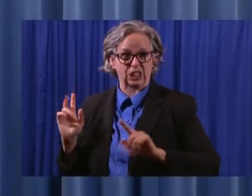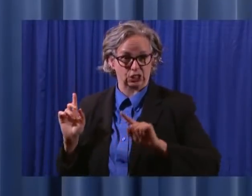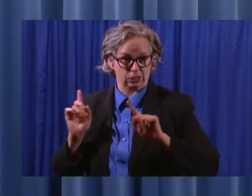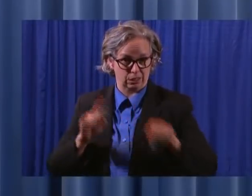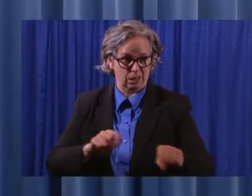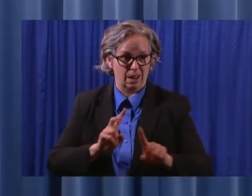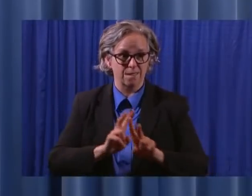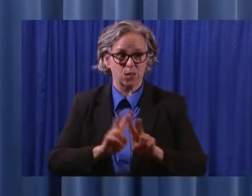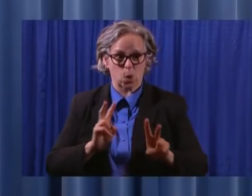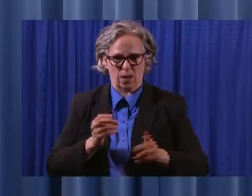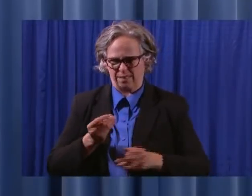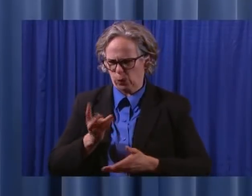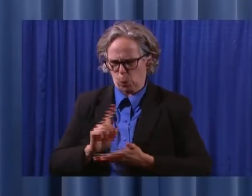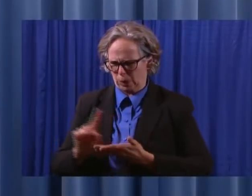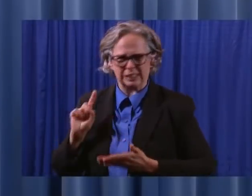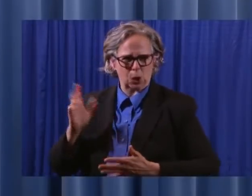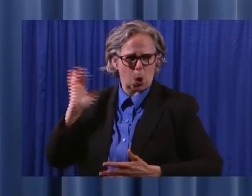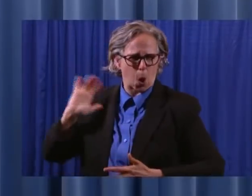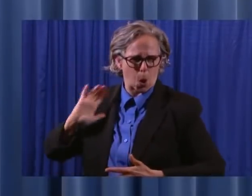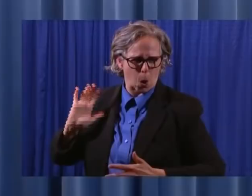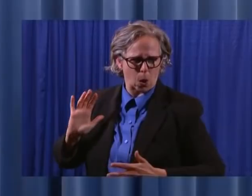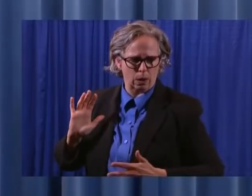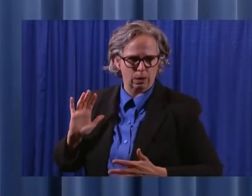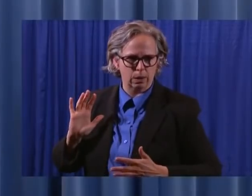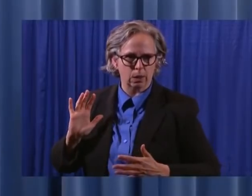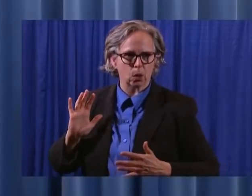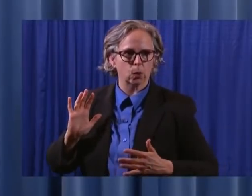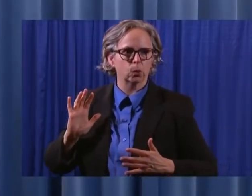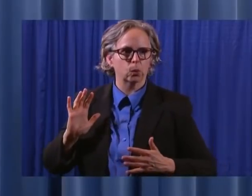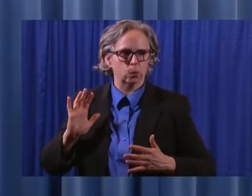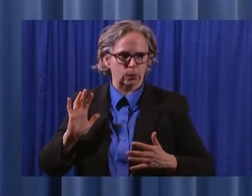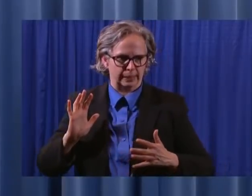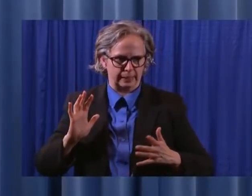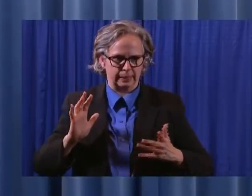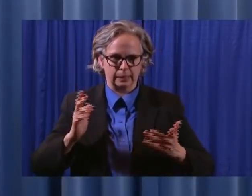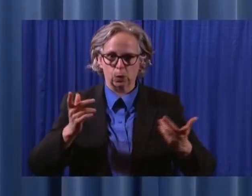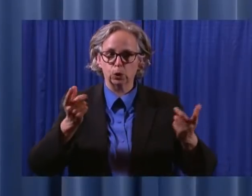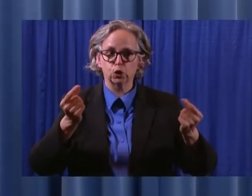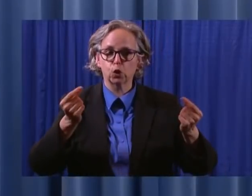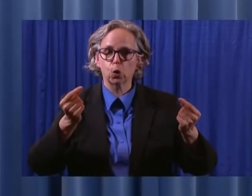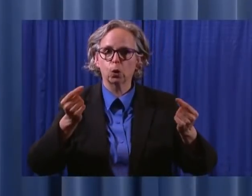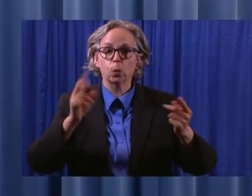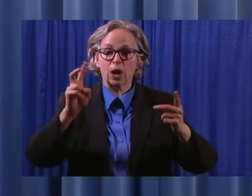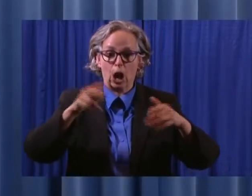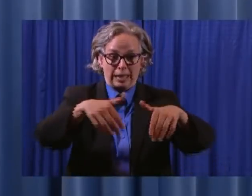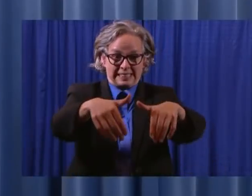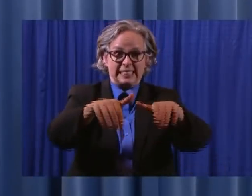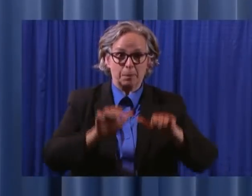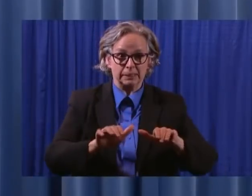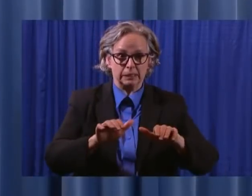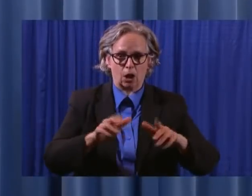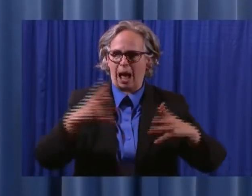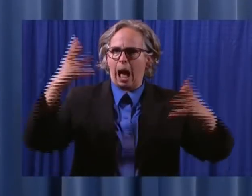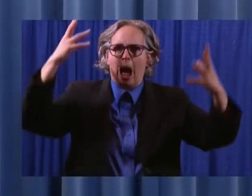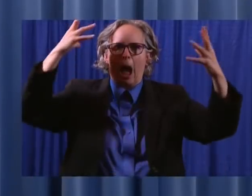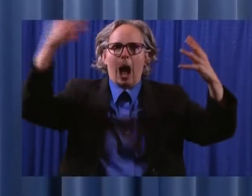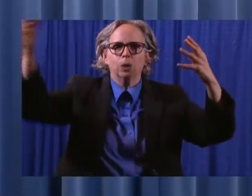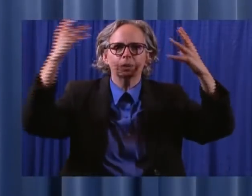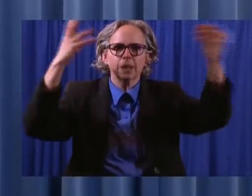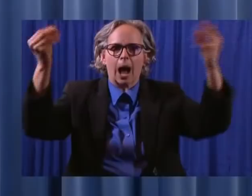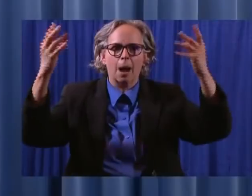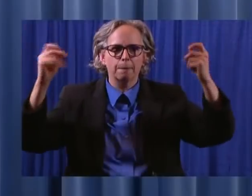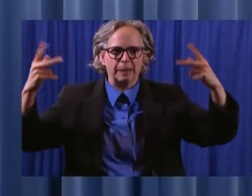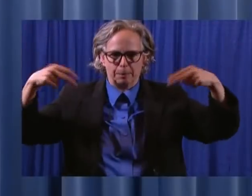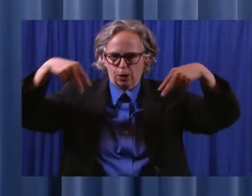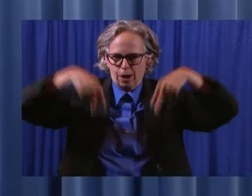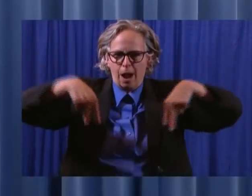in Cedarville, and it was at the cemetery, and people were outside, and they were spread out. So we just have to